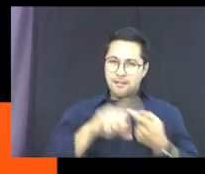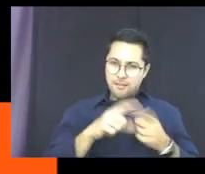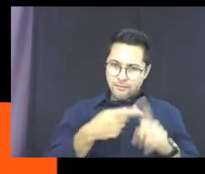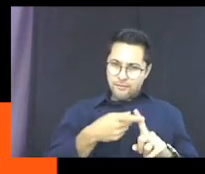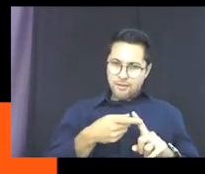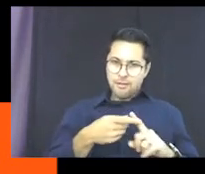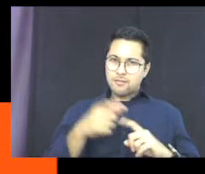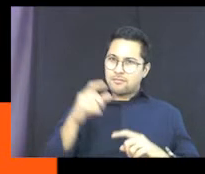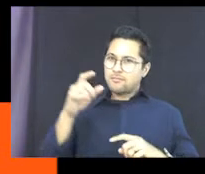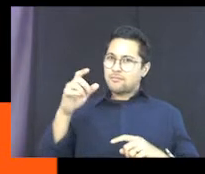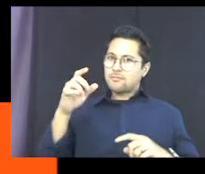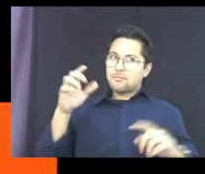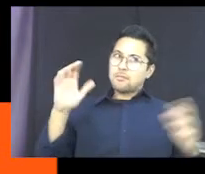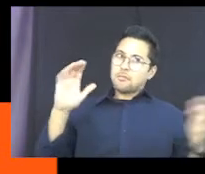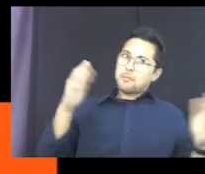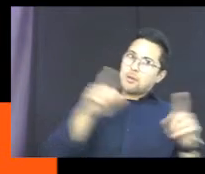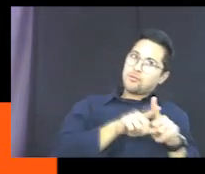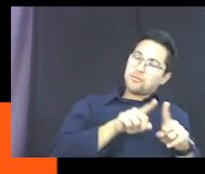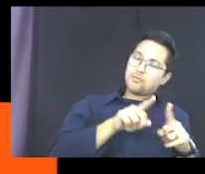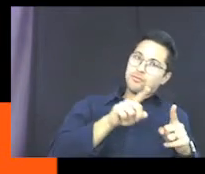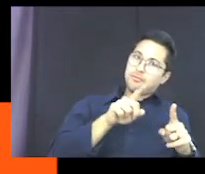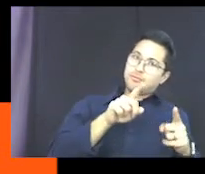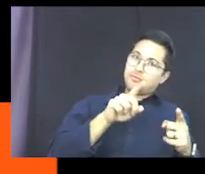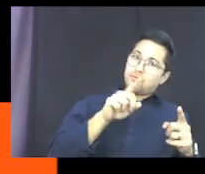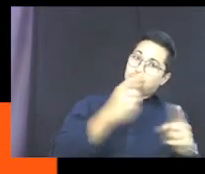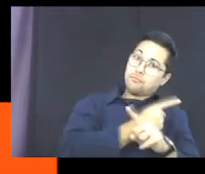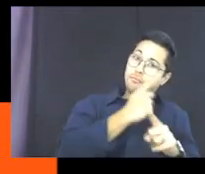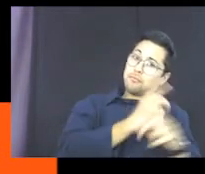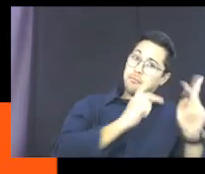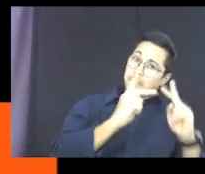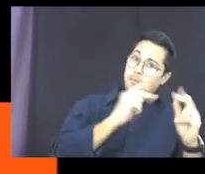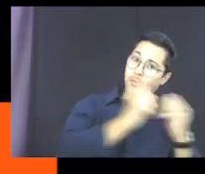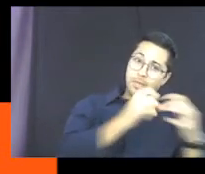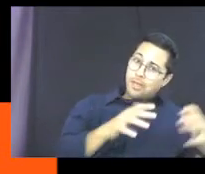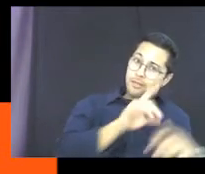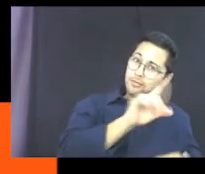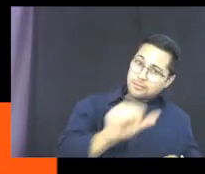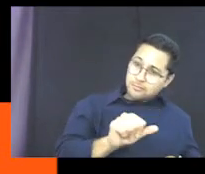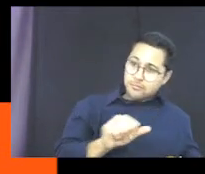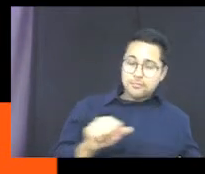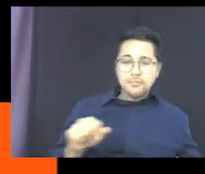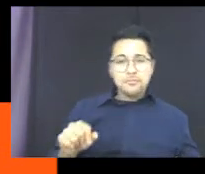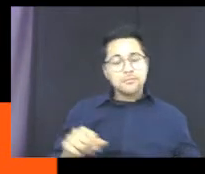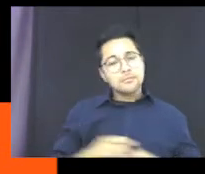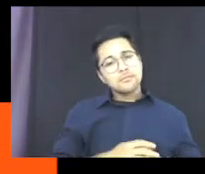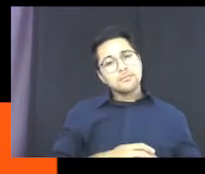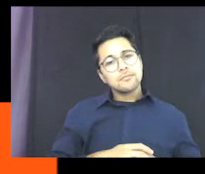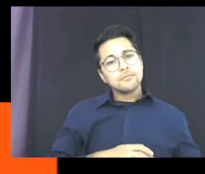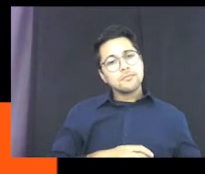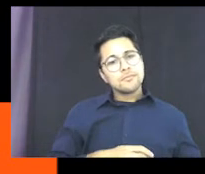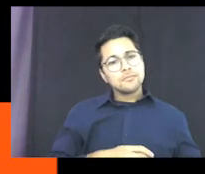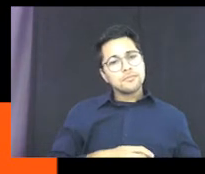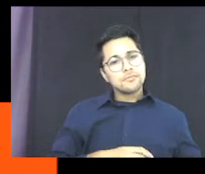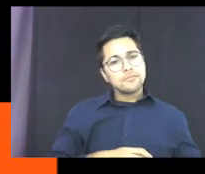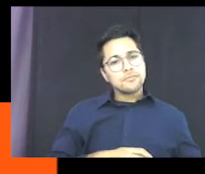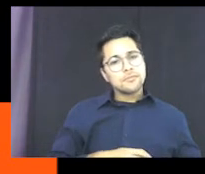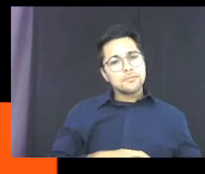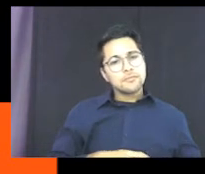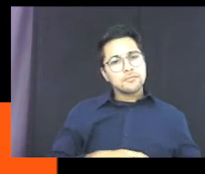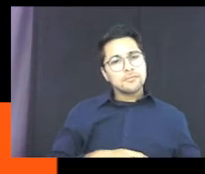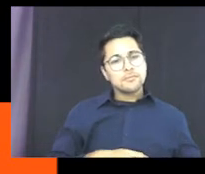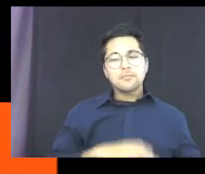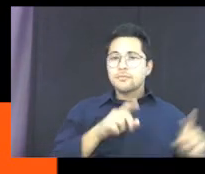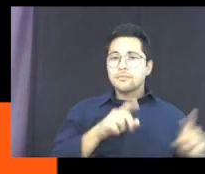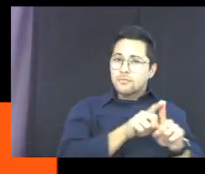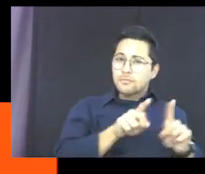that neurotypical people value and desire, alongside the types of friends that neurotypical people